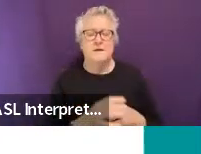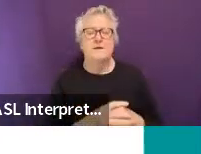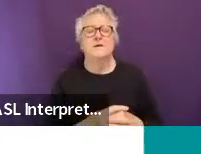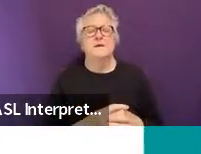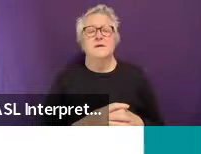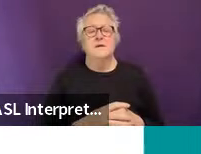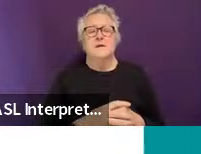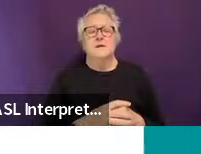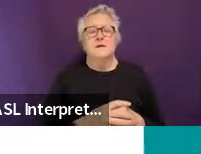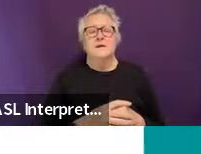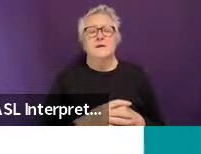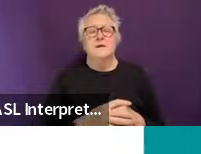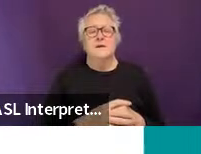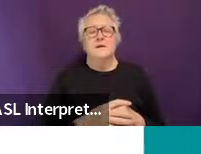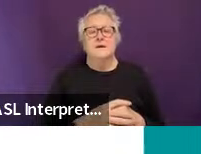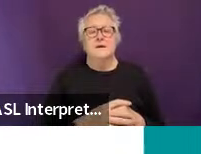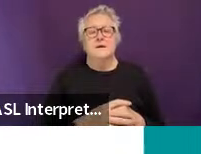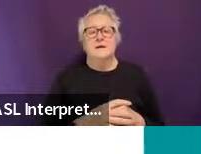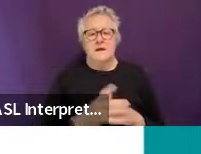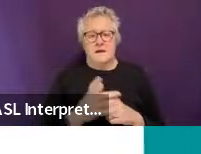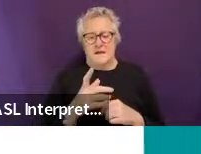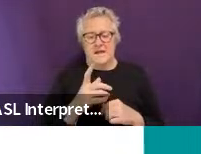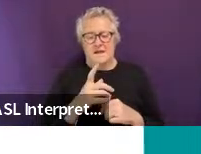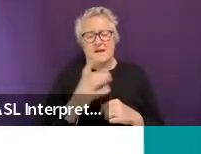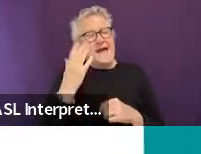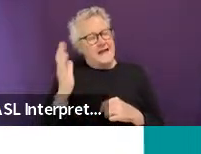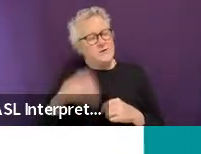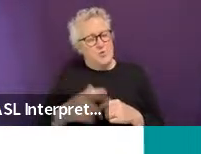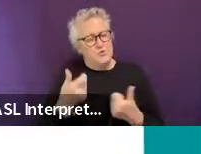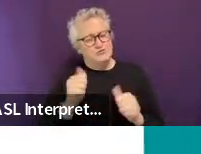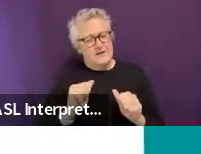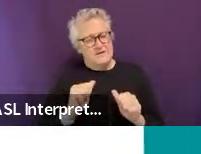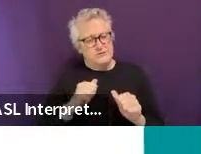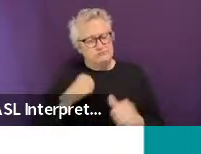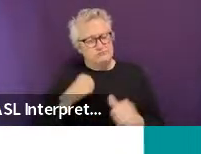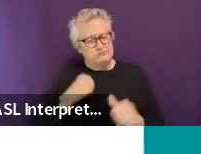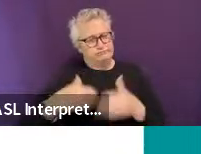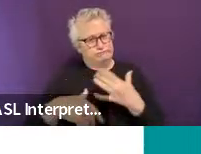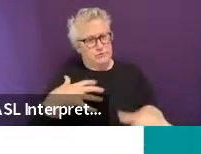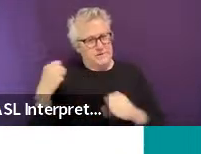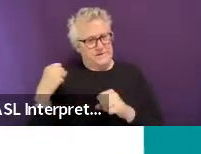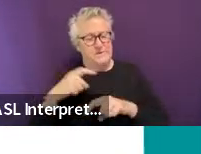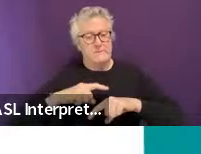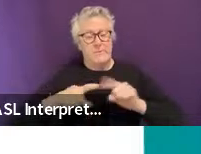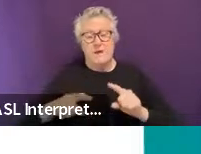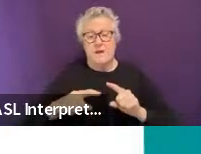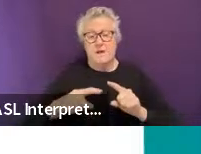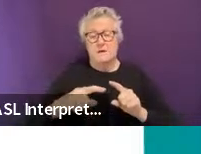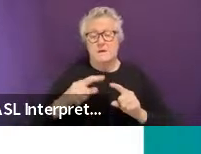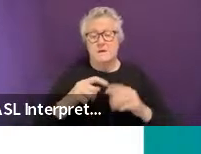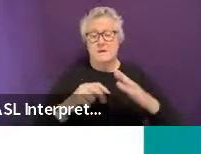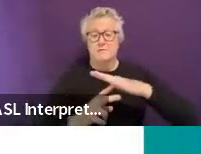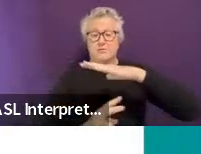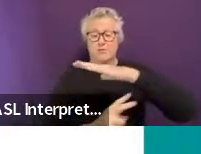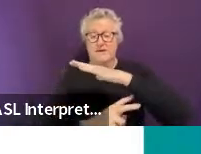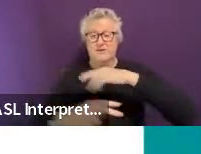didn't get into the bridge lift information today because we're trying to go quickly, but bridge lifts also kind of, we've got almost 1 bridge lift a day, kind of in